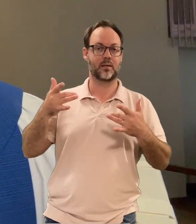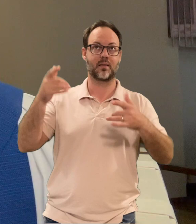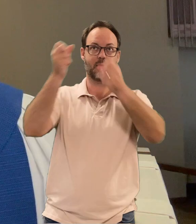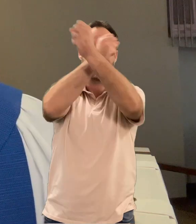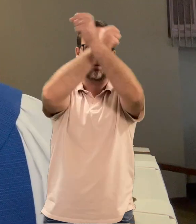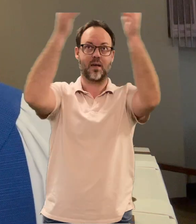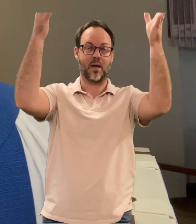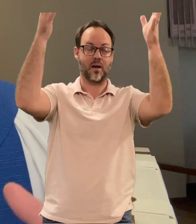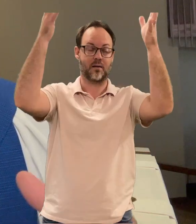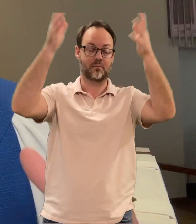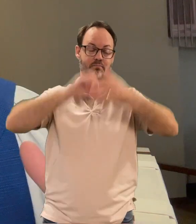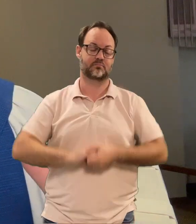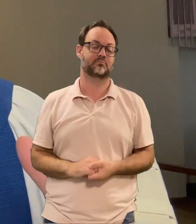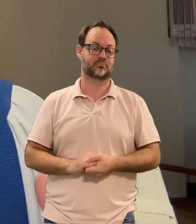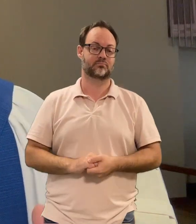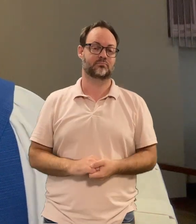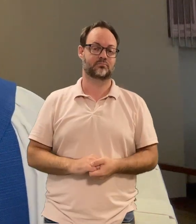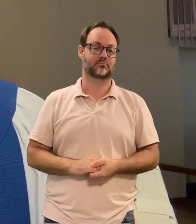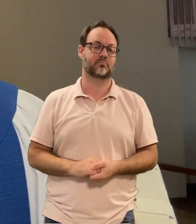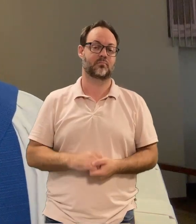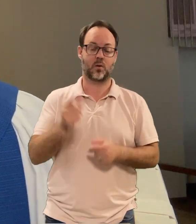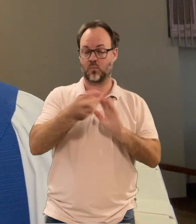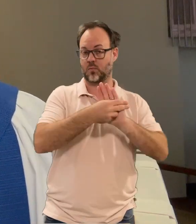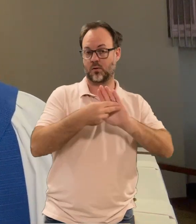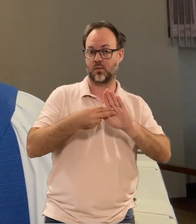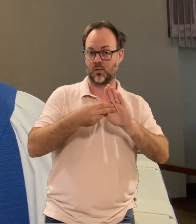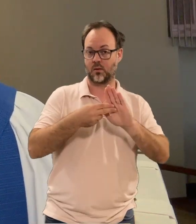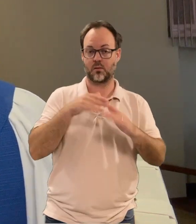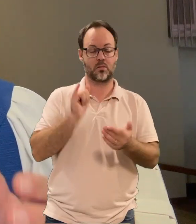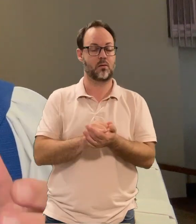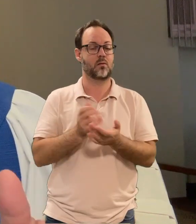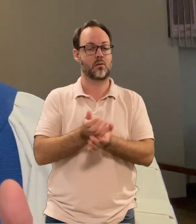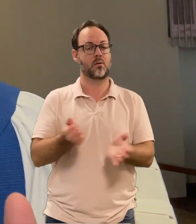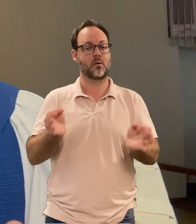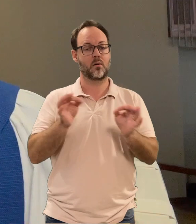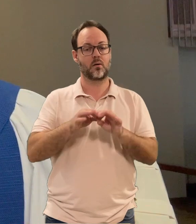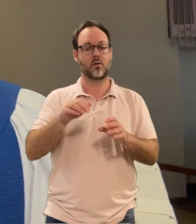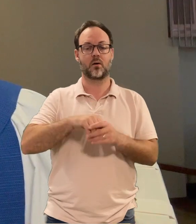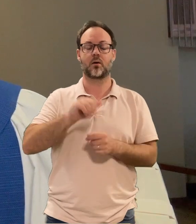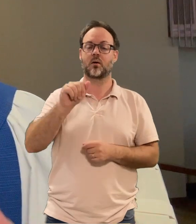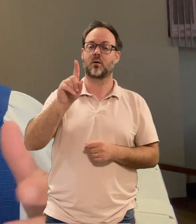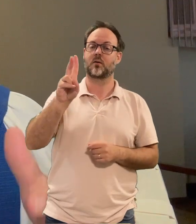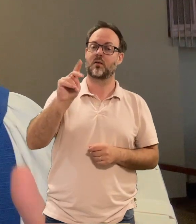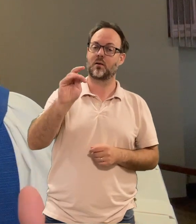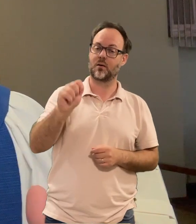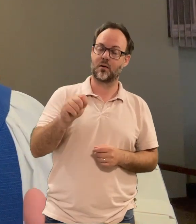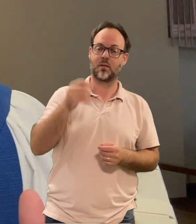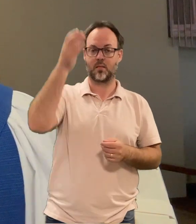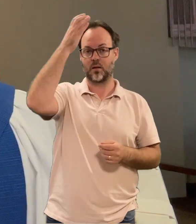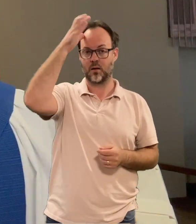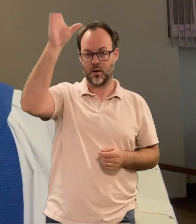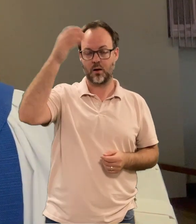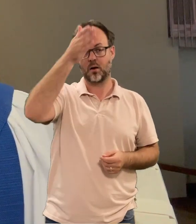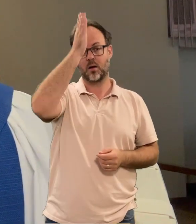the air in the time of Advent. And one of the themes that is important